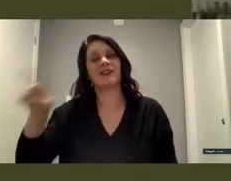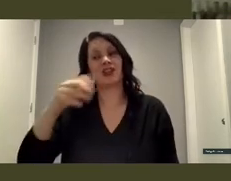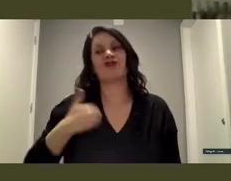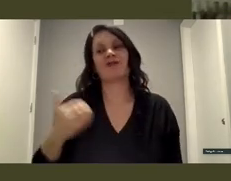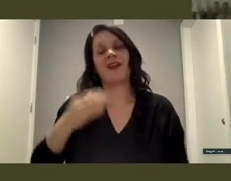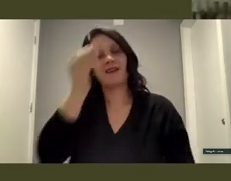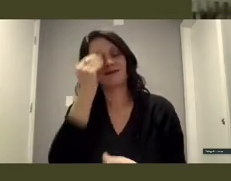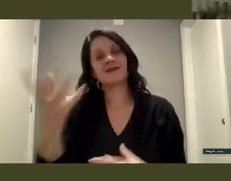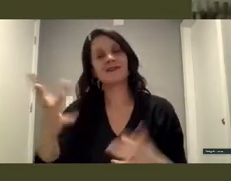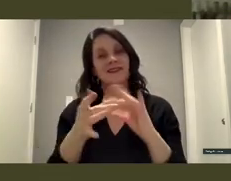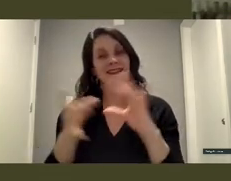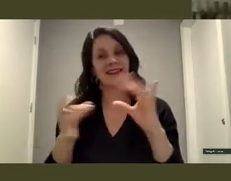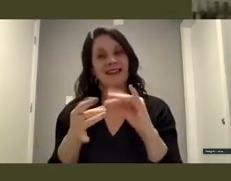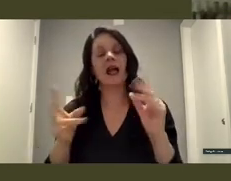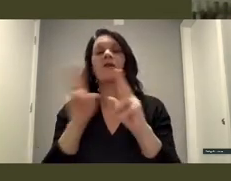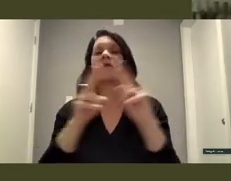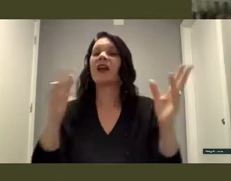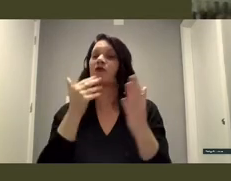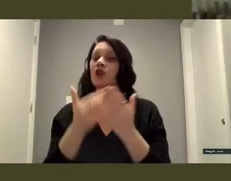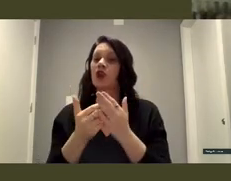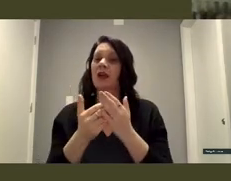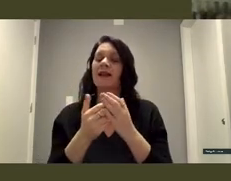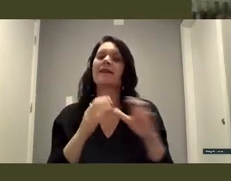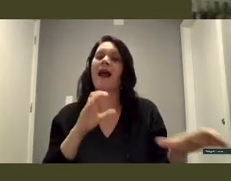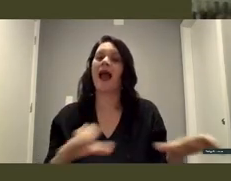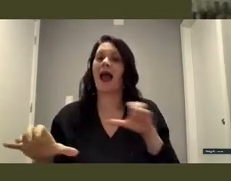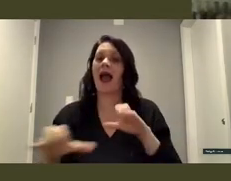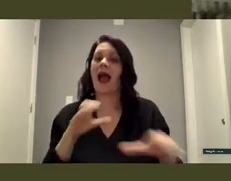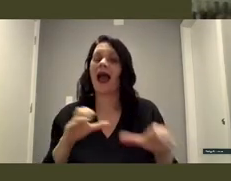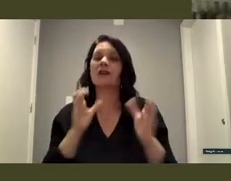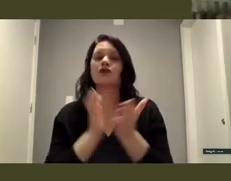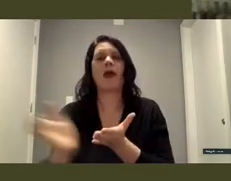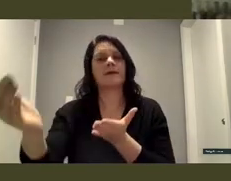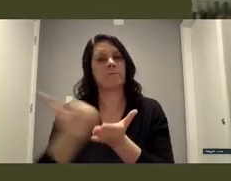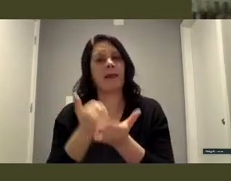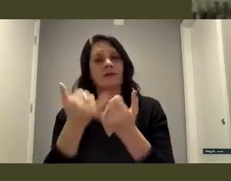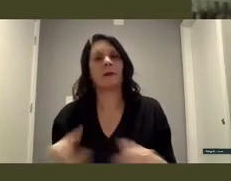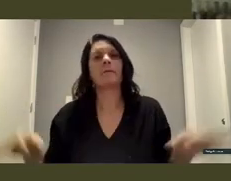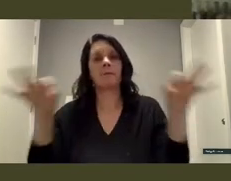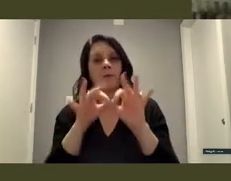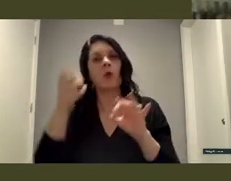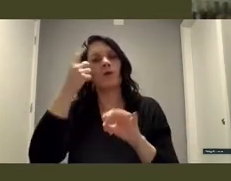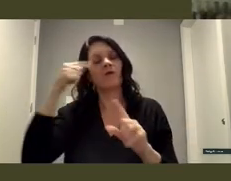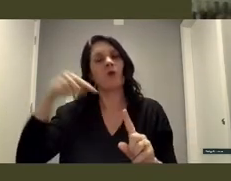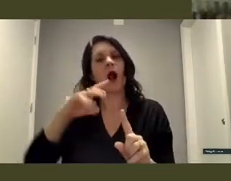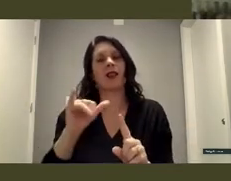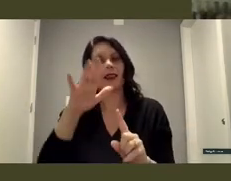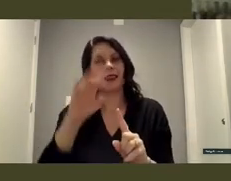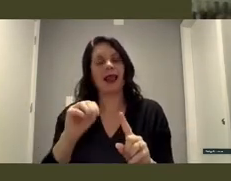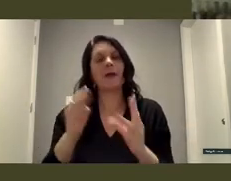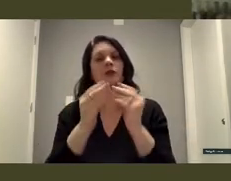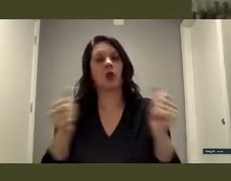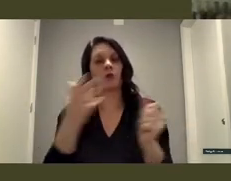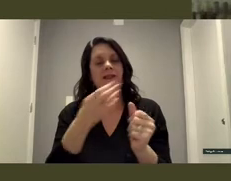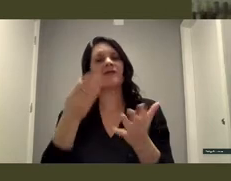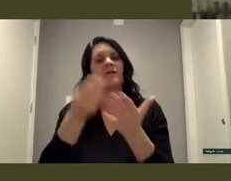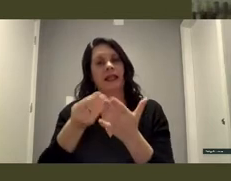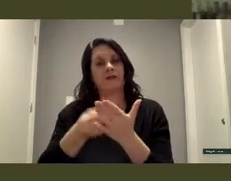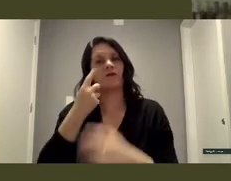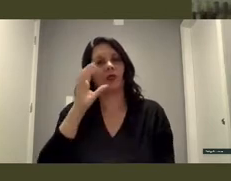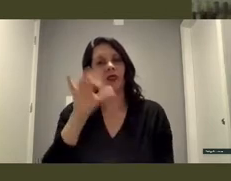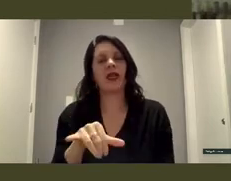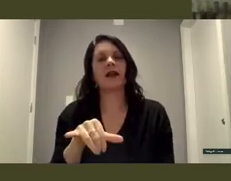It's very good that they actually demand transparency and accountability on the part of the climate solution and financing on those things. But they should